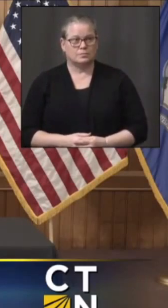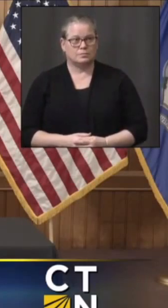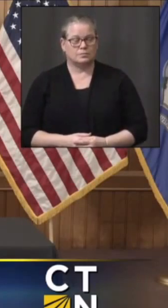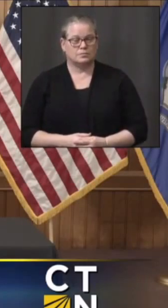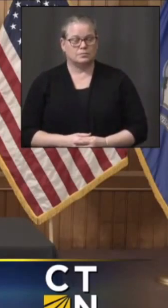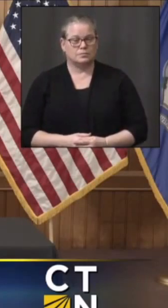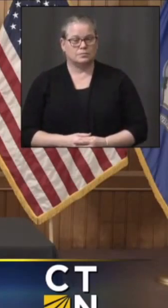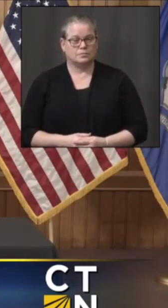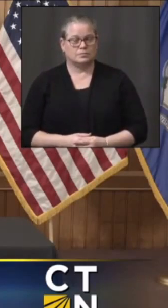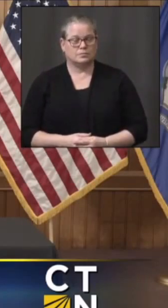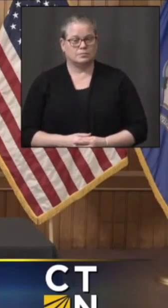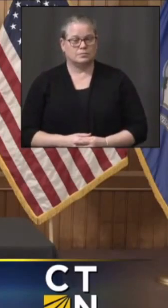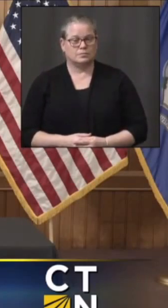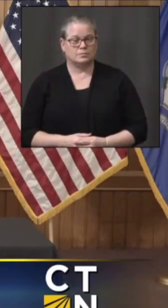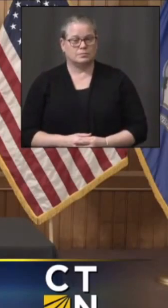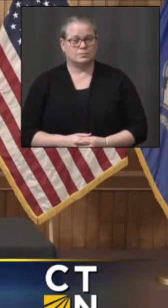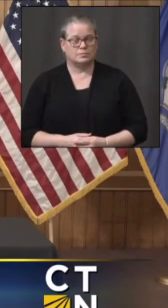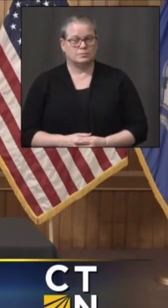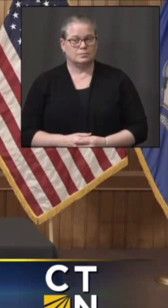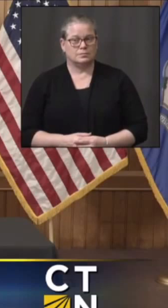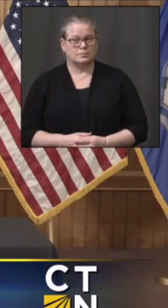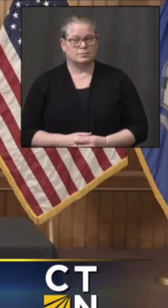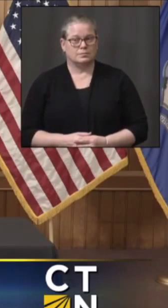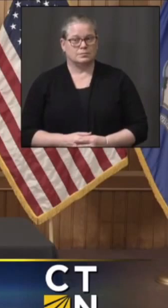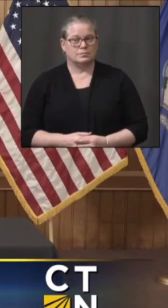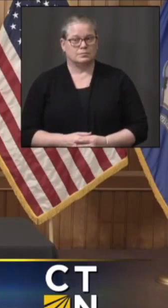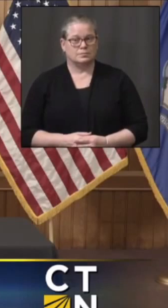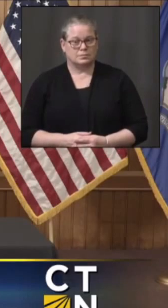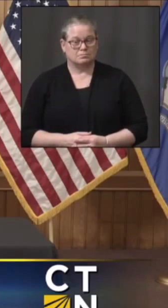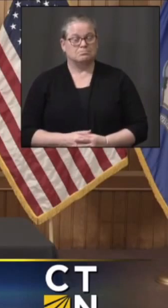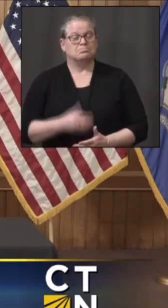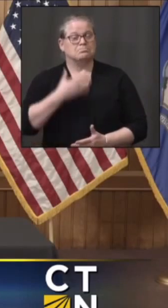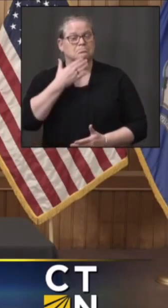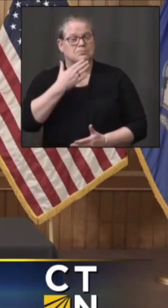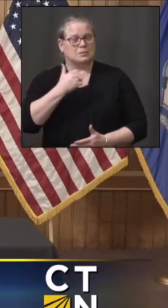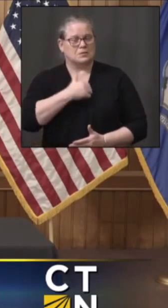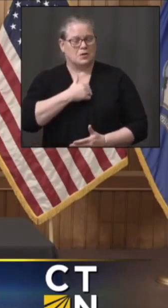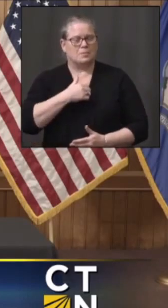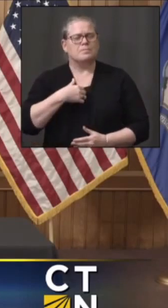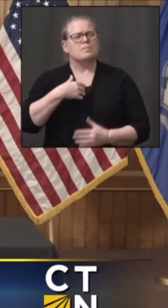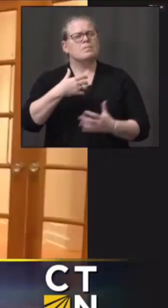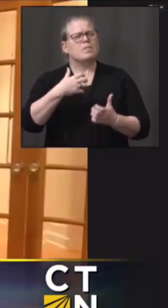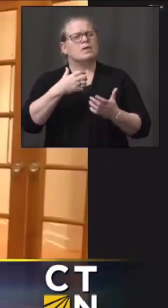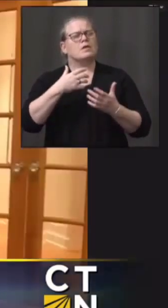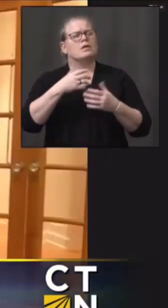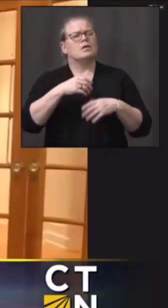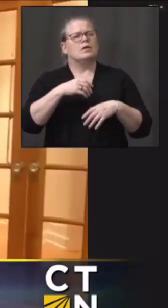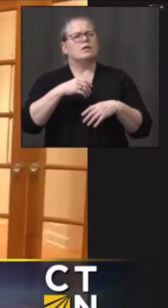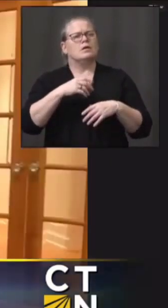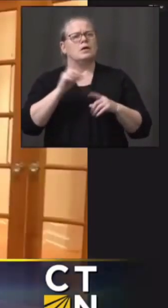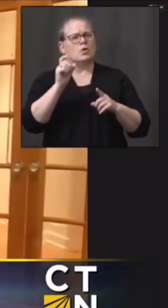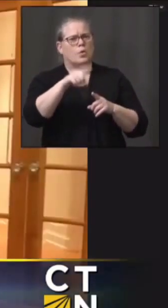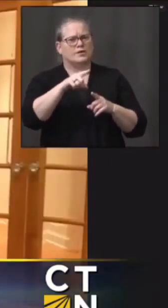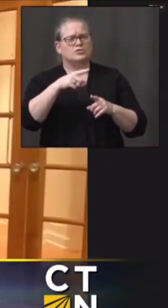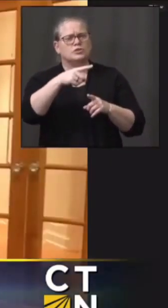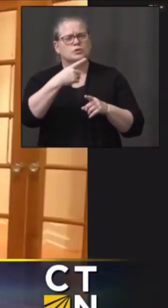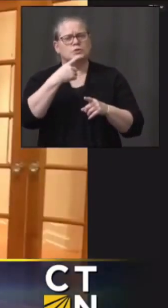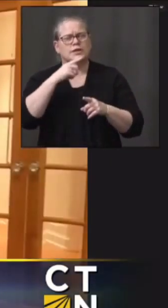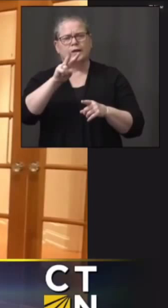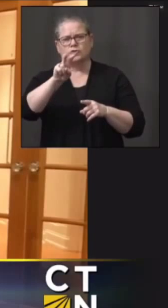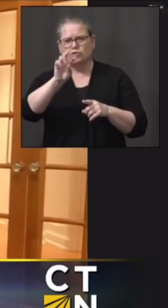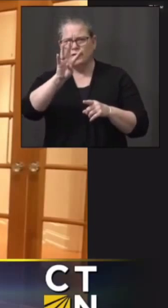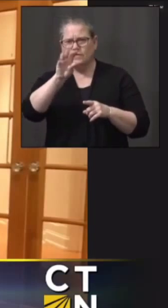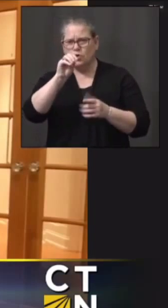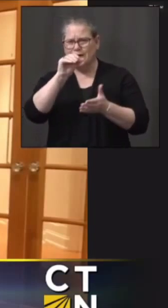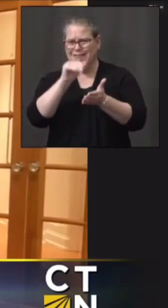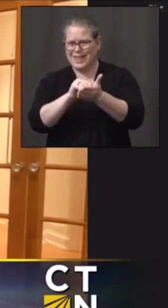Thank you. Sorry about that. Josh, I just wanted to follow up on Sue Haig's question. You said 240,000 people